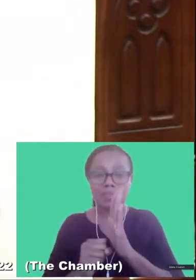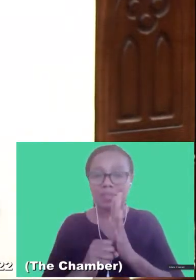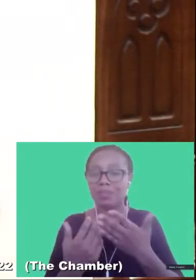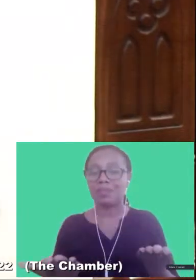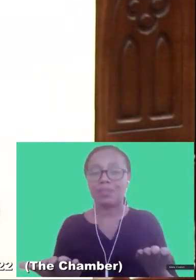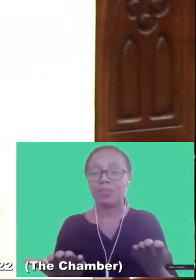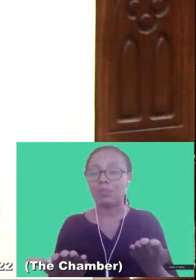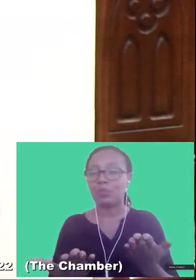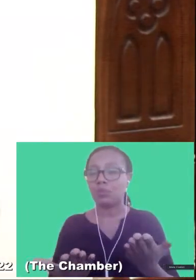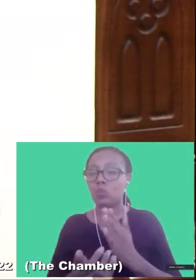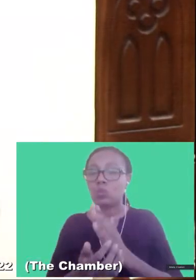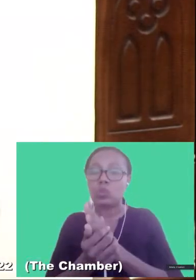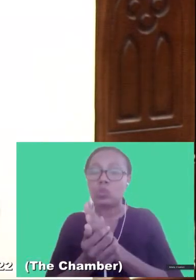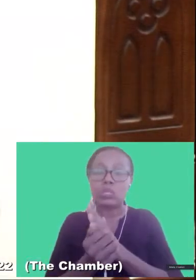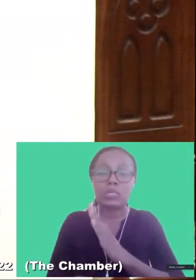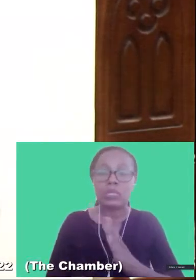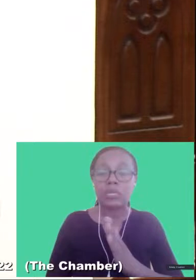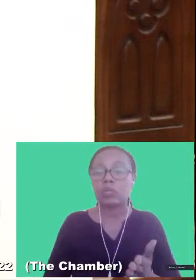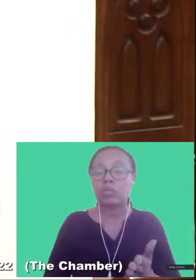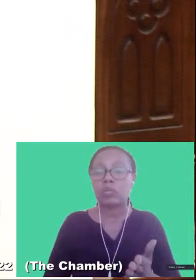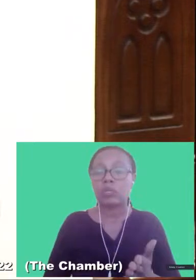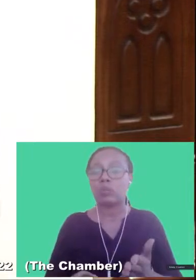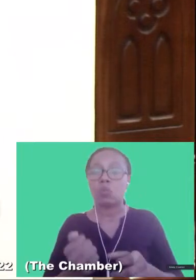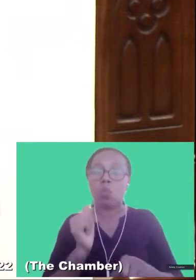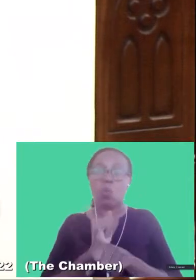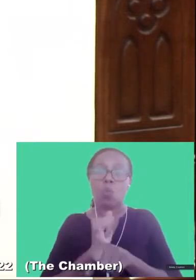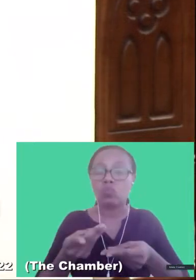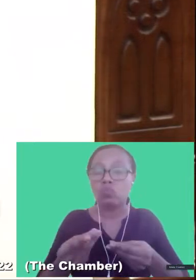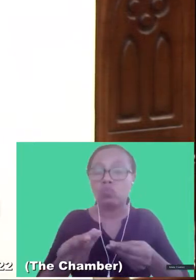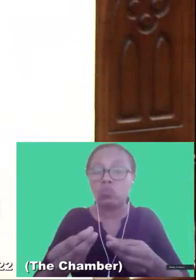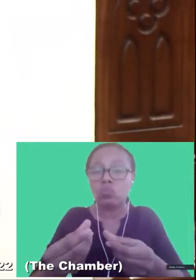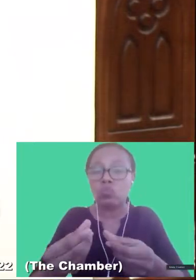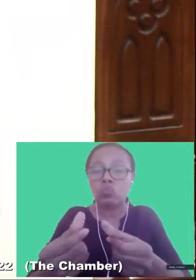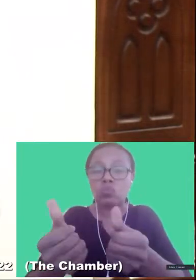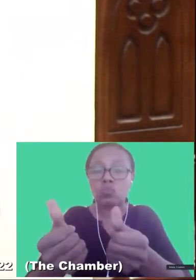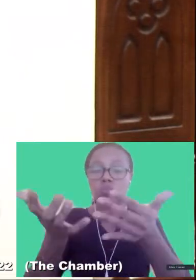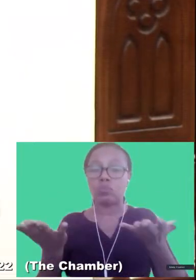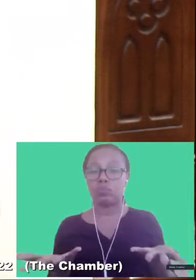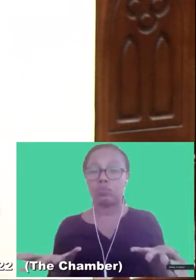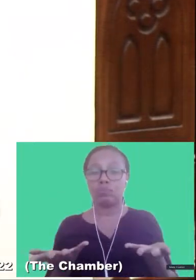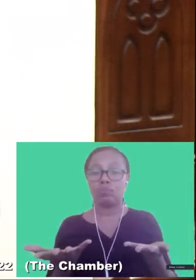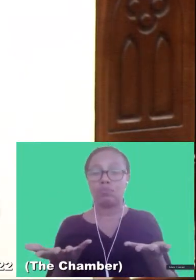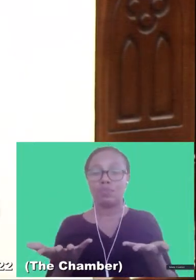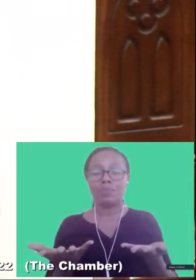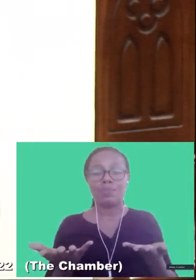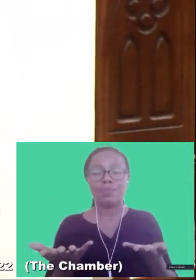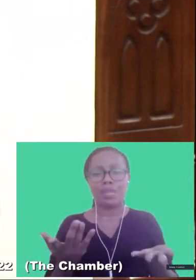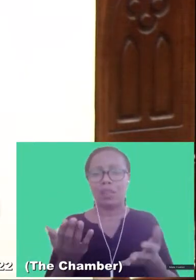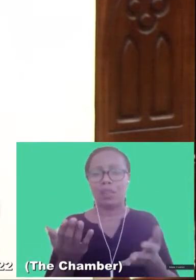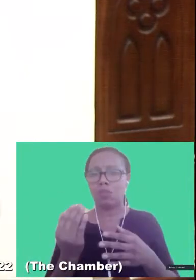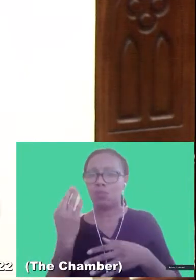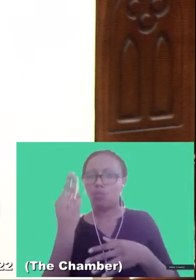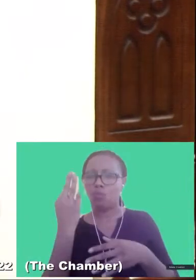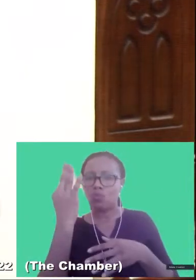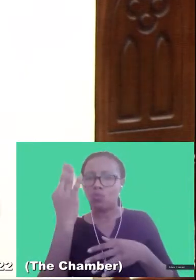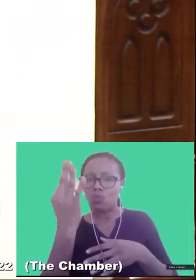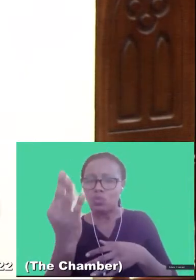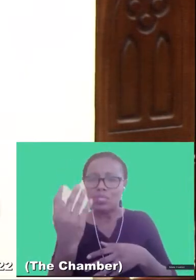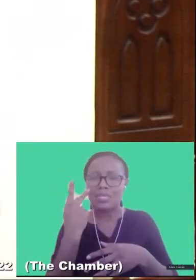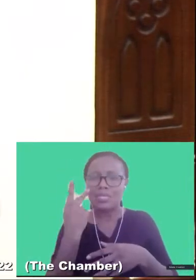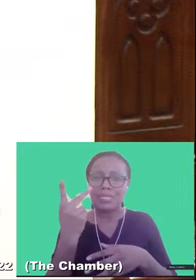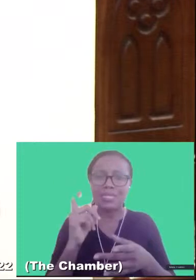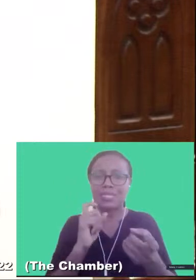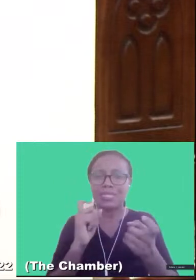future, transformative approach into how do we address these imbalances within